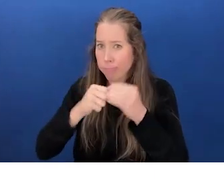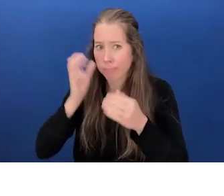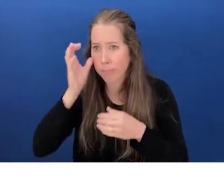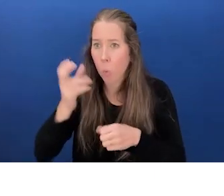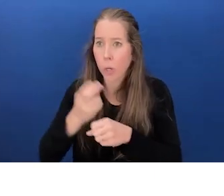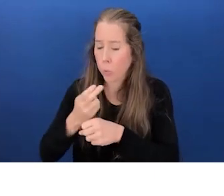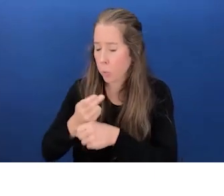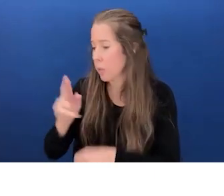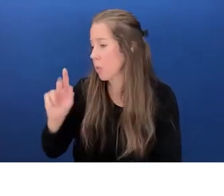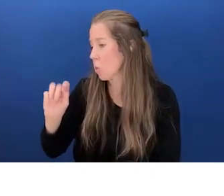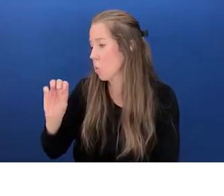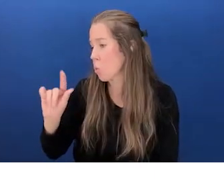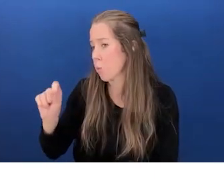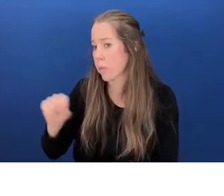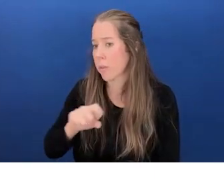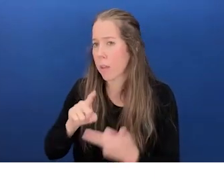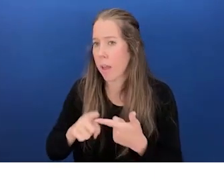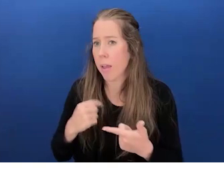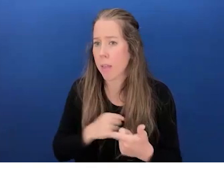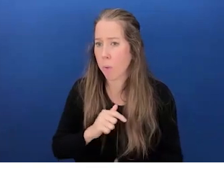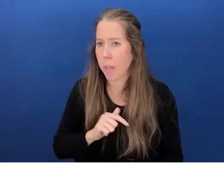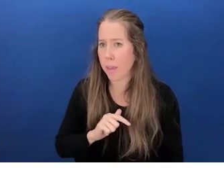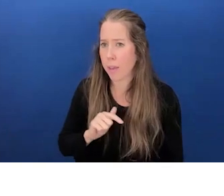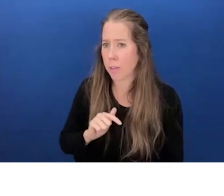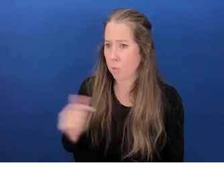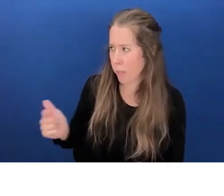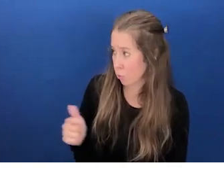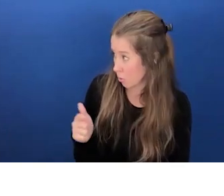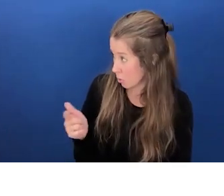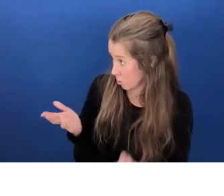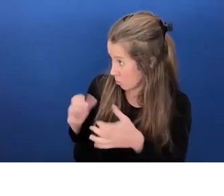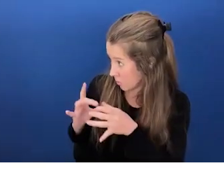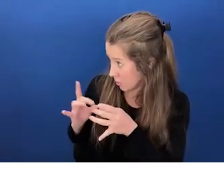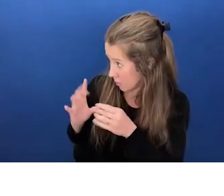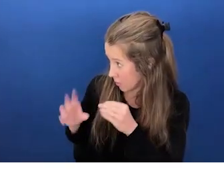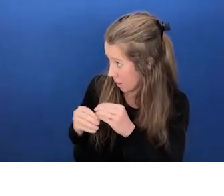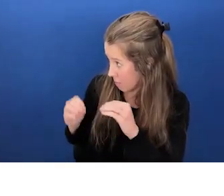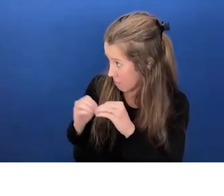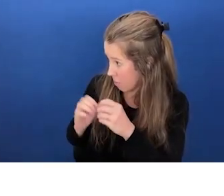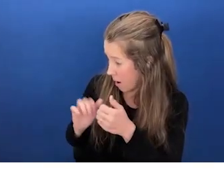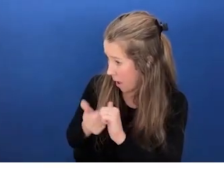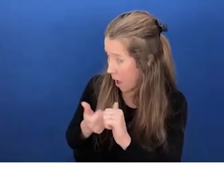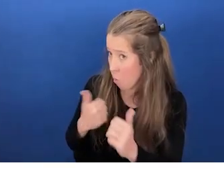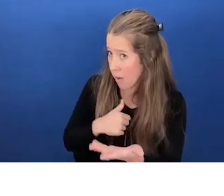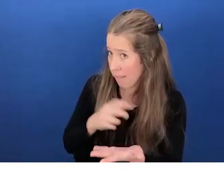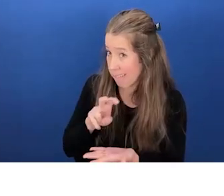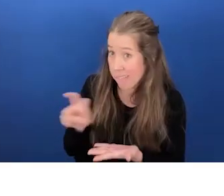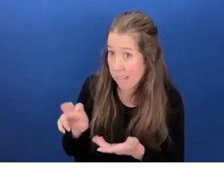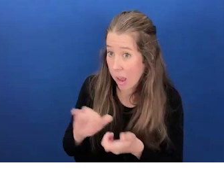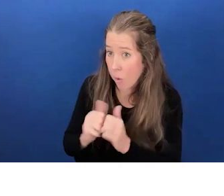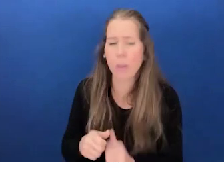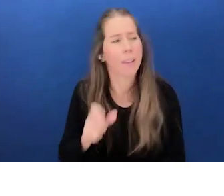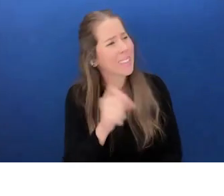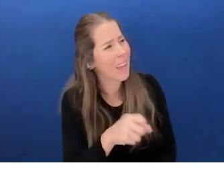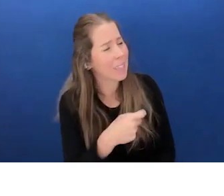tools? And then we kind of switched, right, Rick? You wanna say anything about kind of how we made that movement? Yeah, I mean,